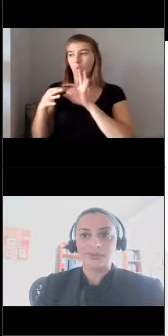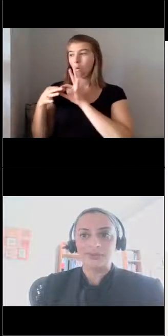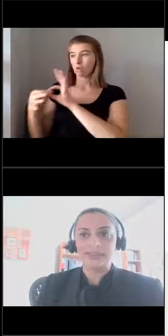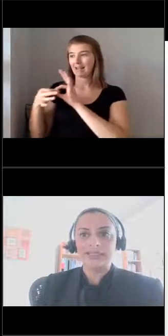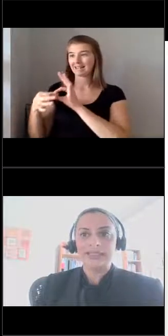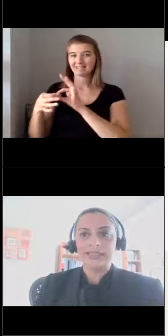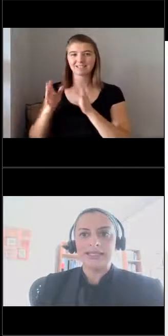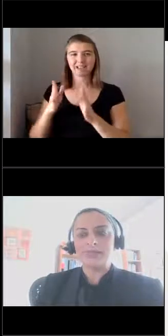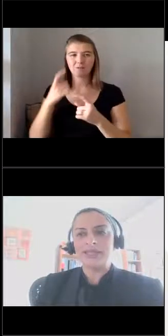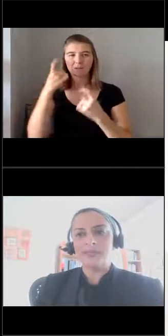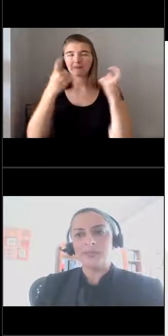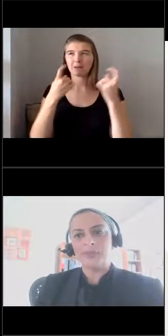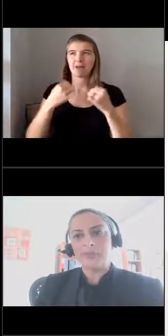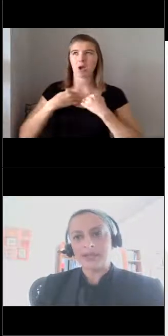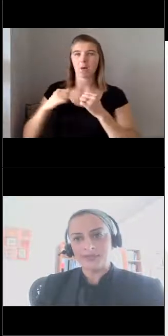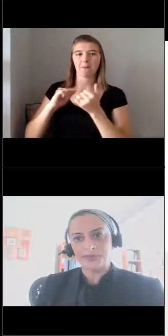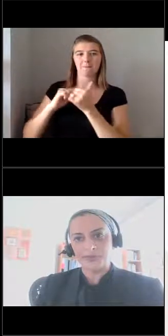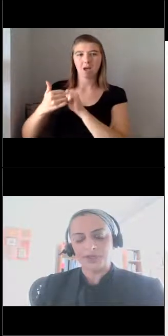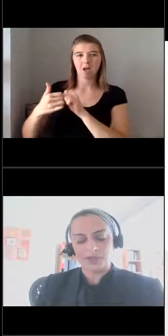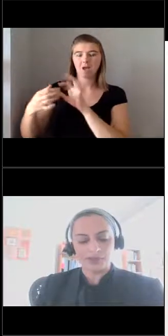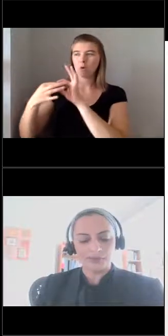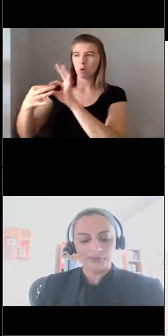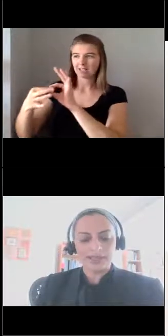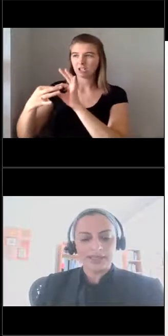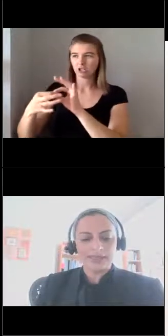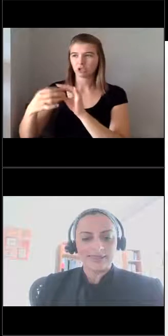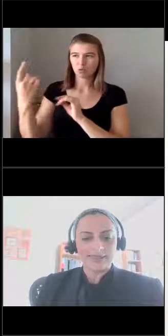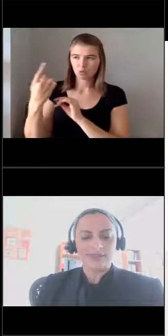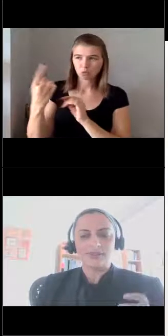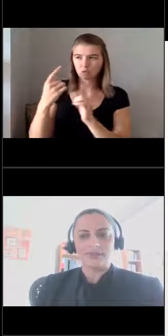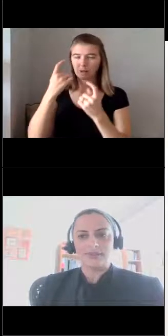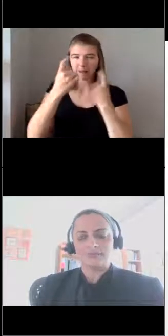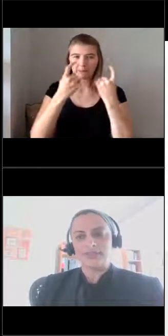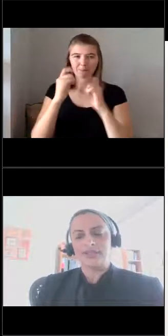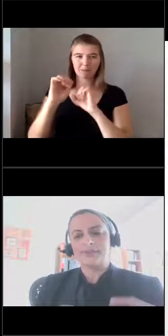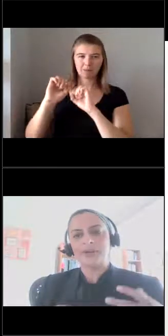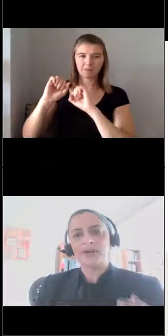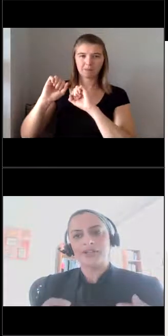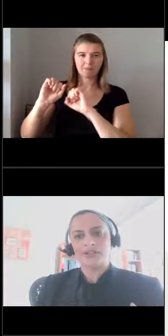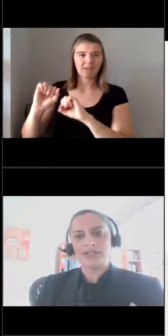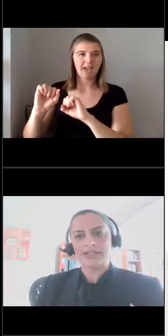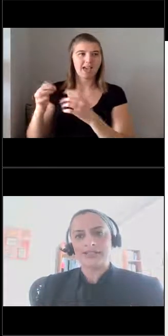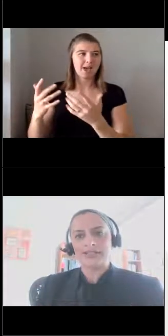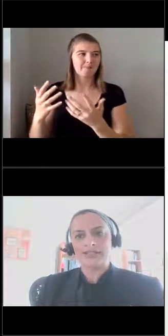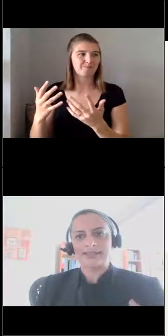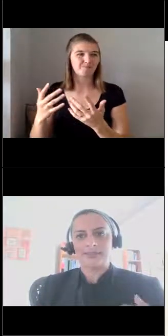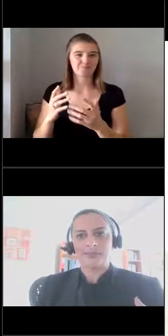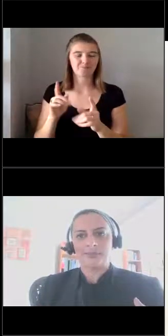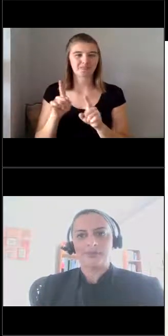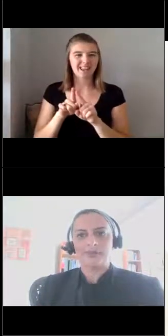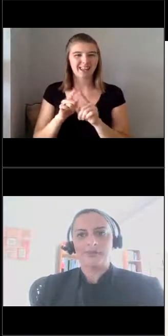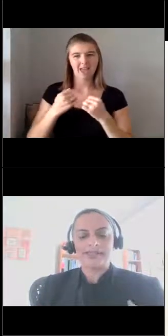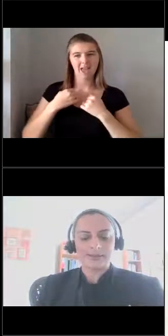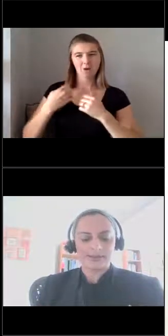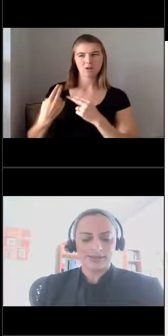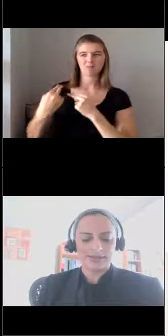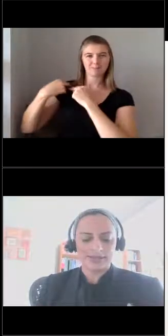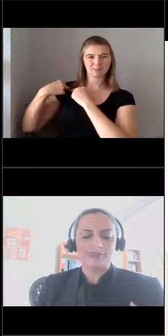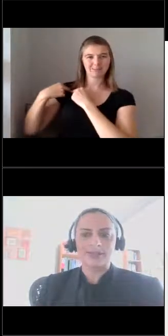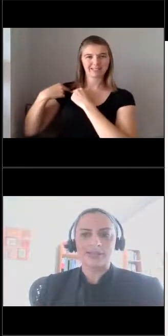have as well, and being more mindful of as part of our due diligence, there